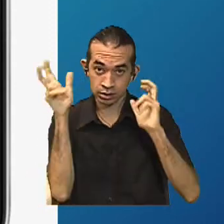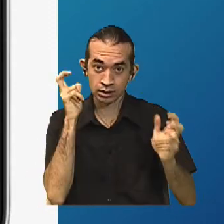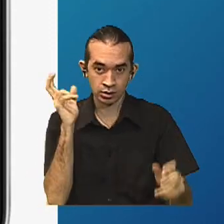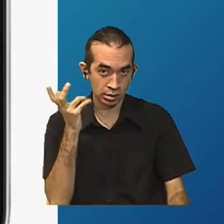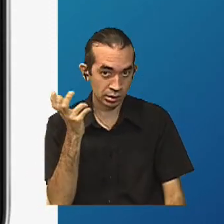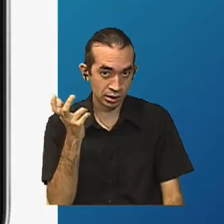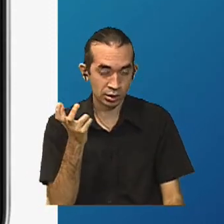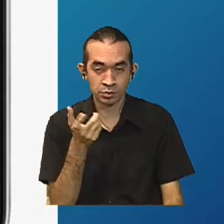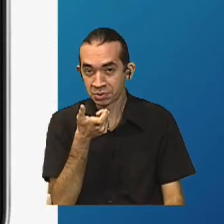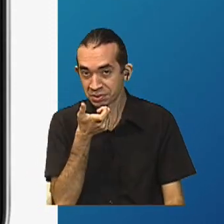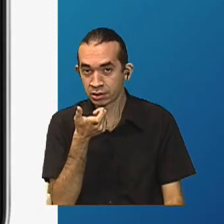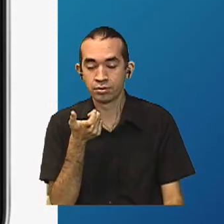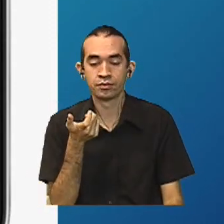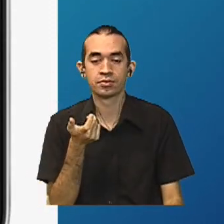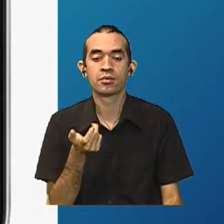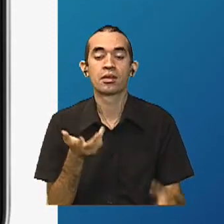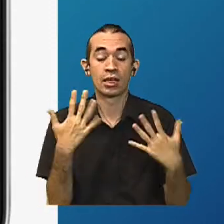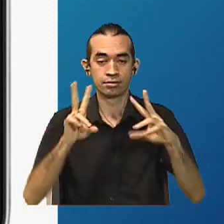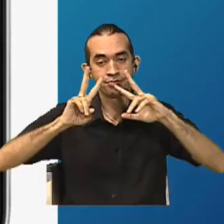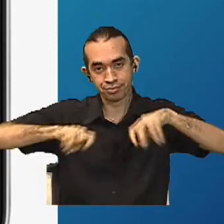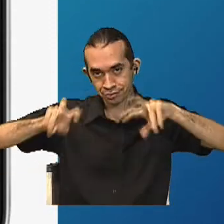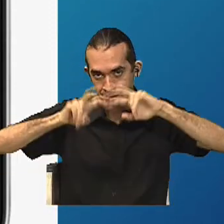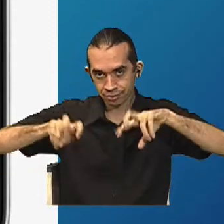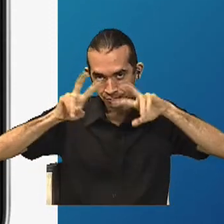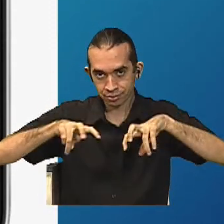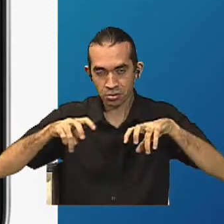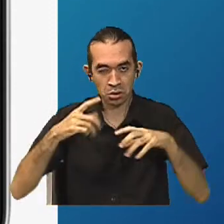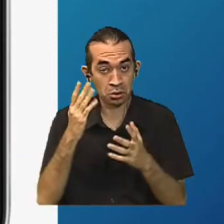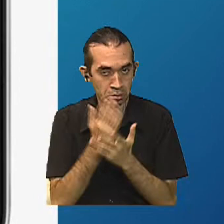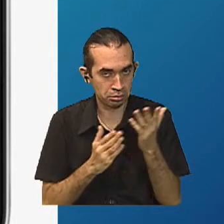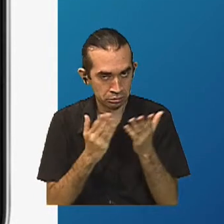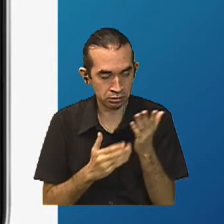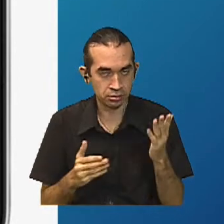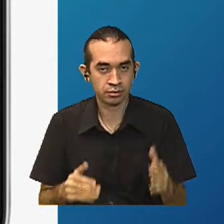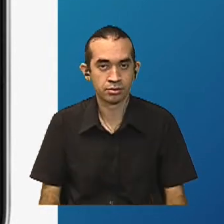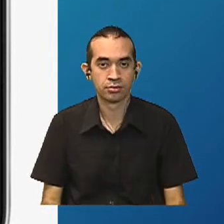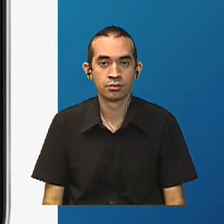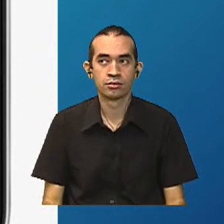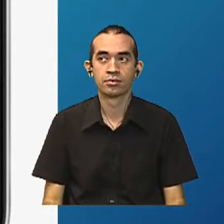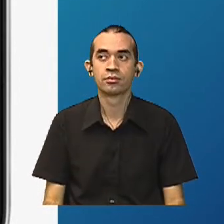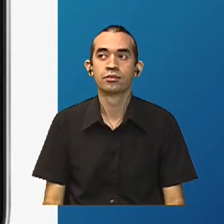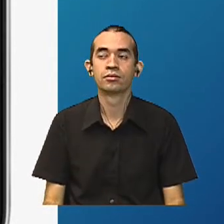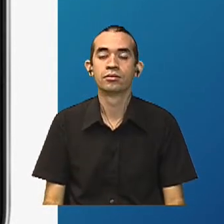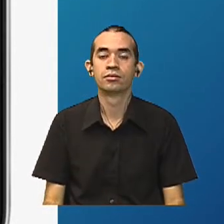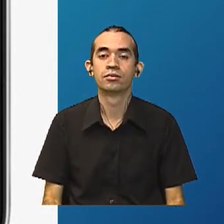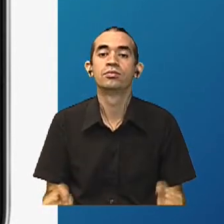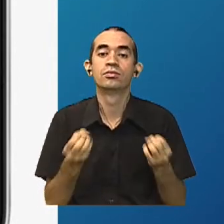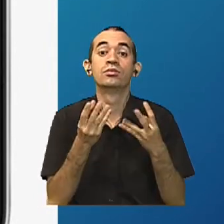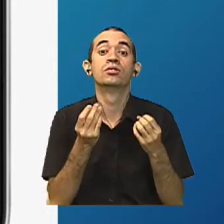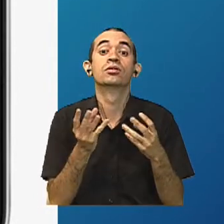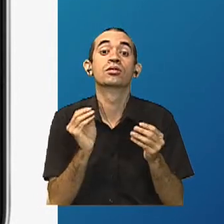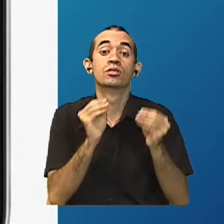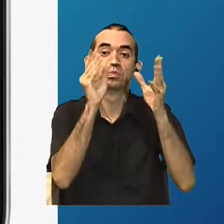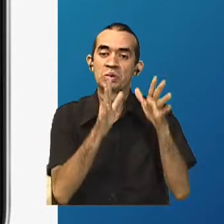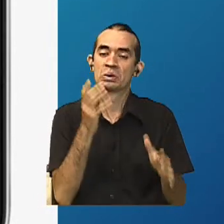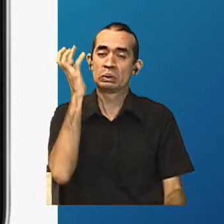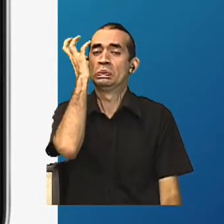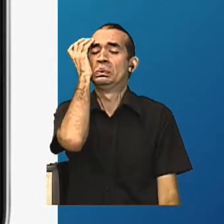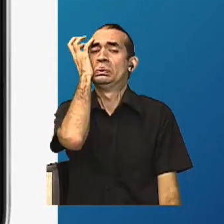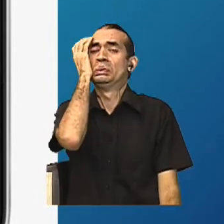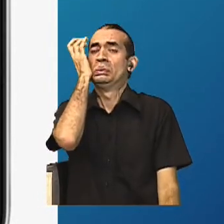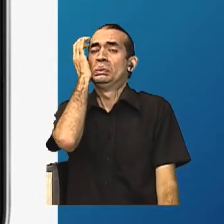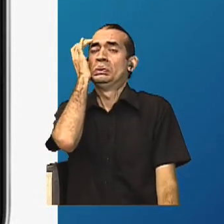audio, let's analyze this. Many teachers have concerns